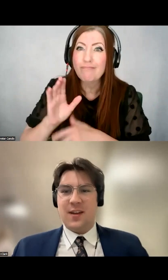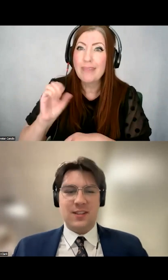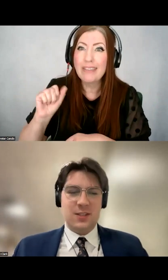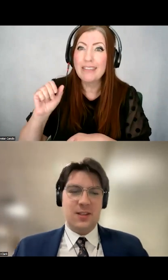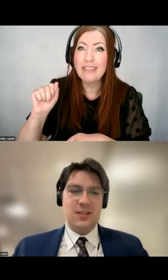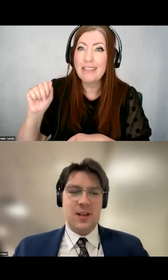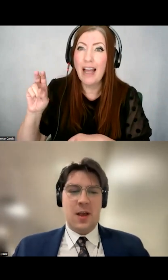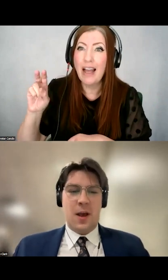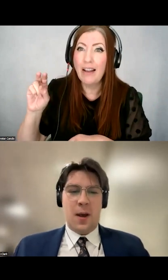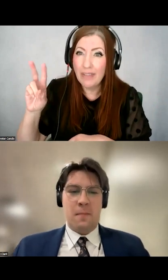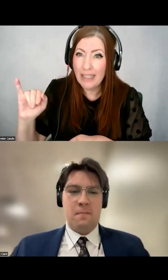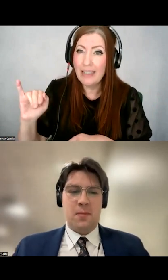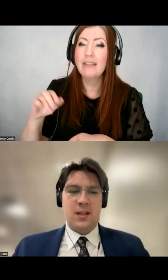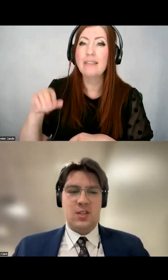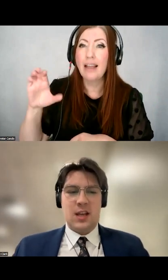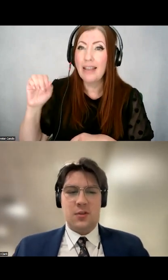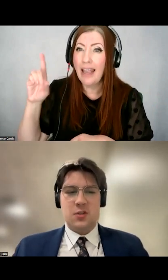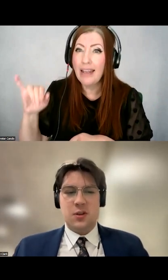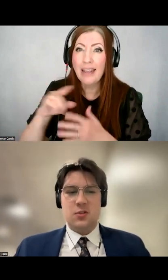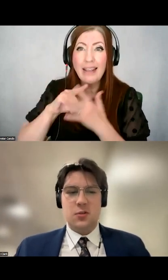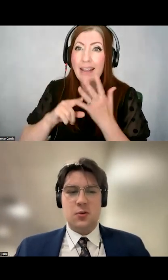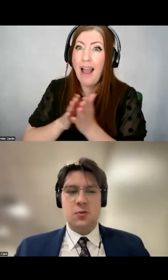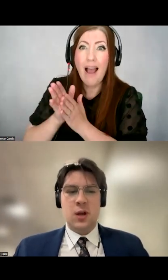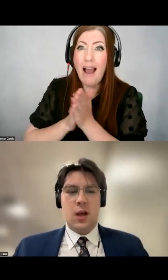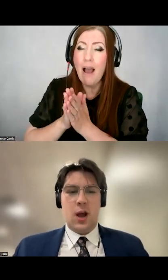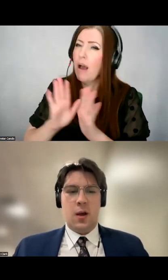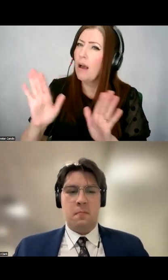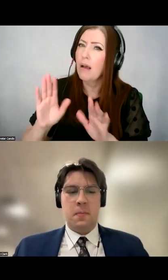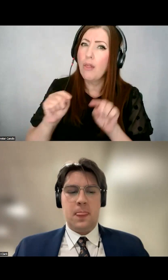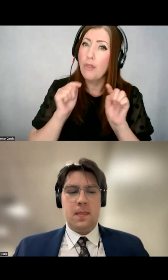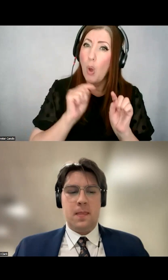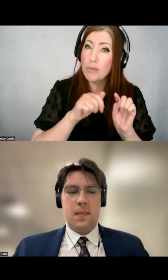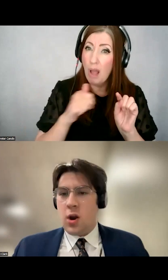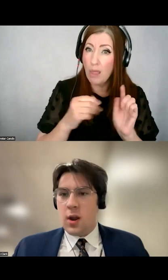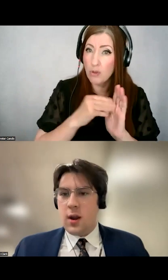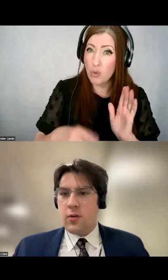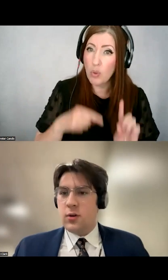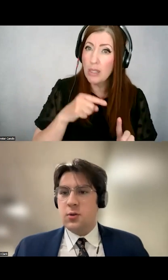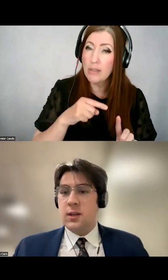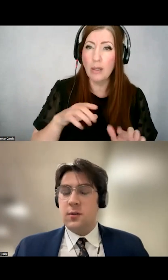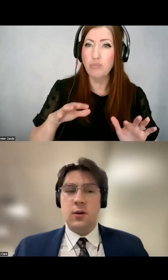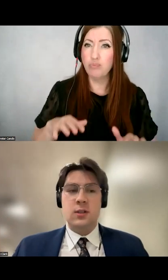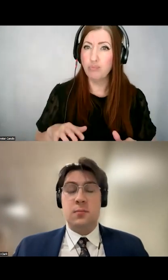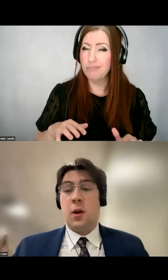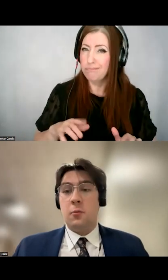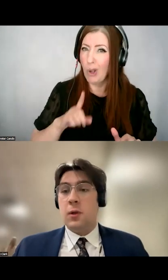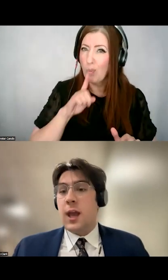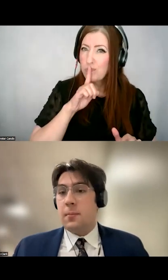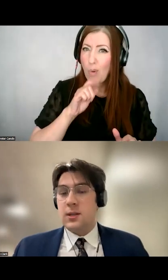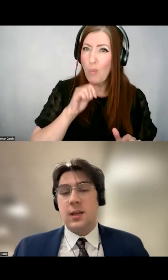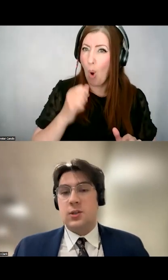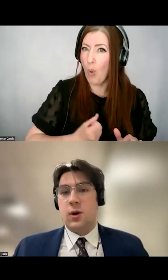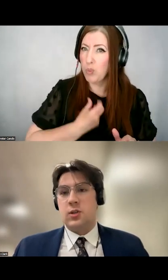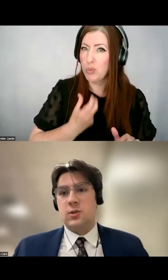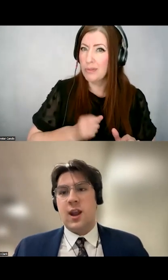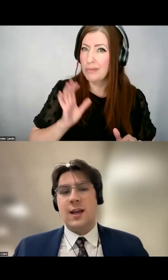of advocacy spaces, but seek out the students who are not ever going to raise their voice, but are really happy